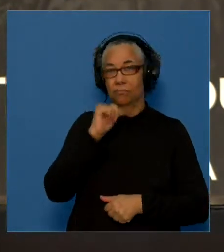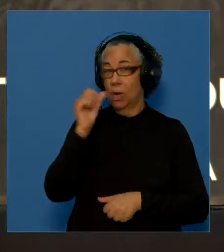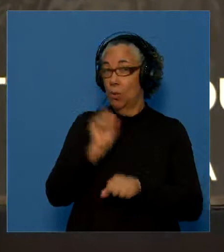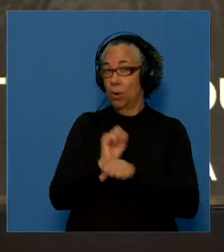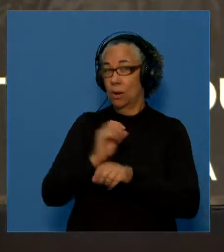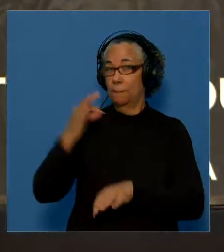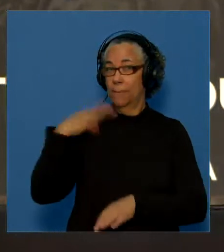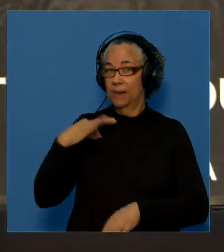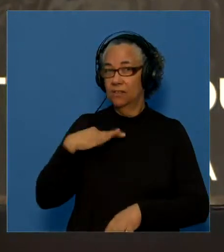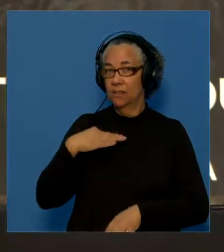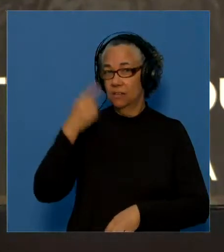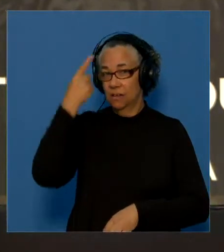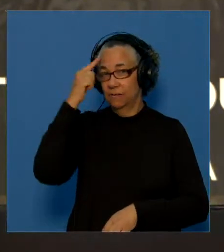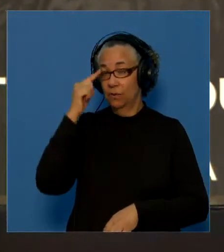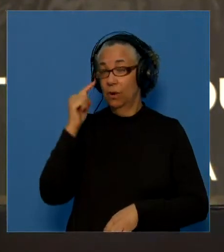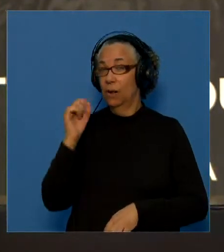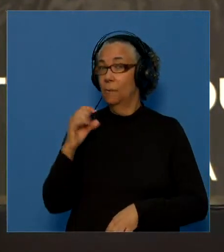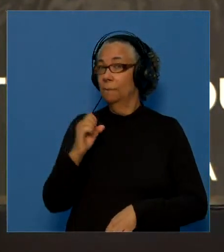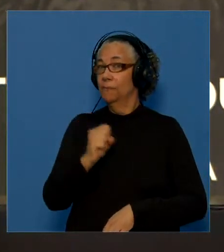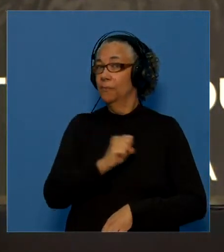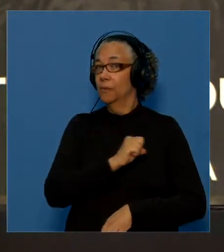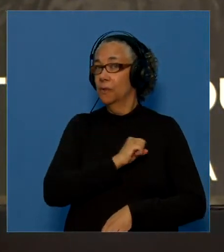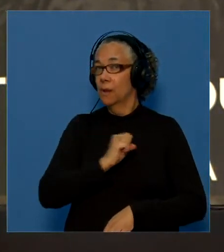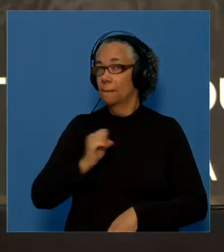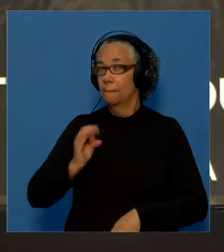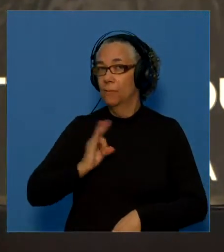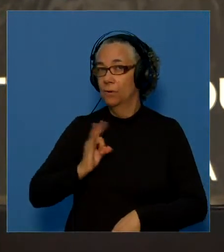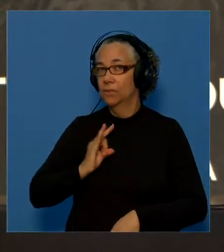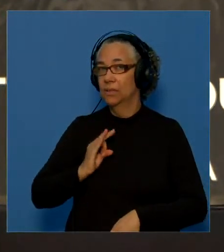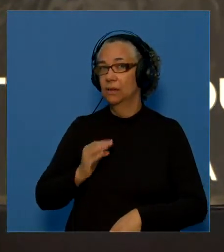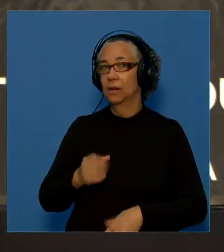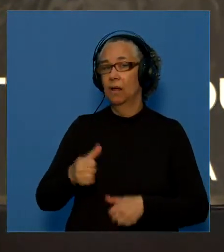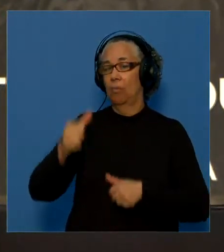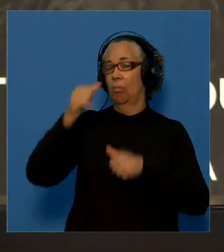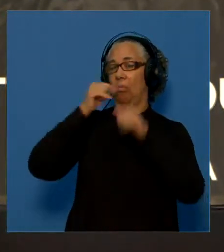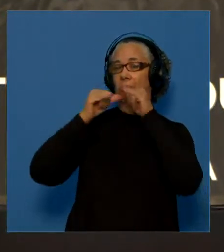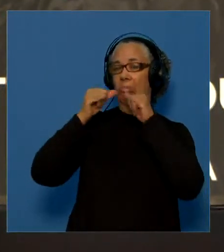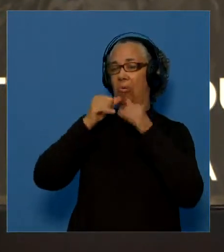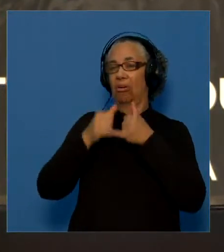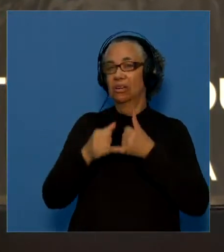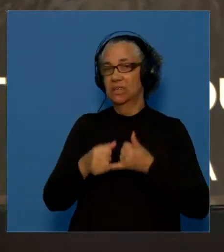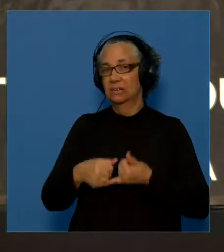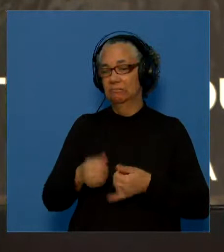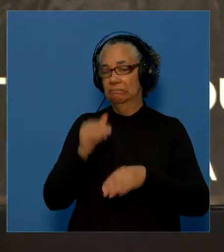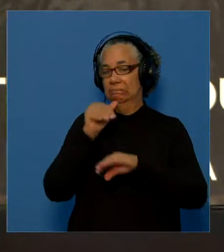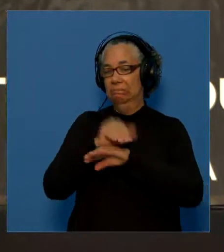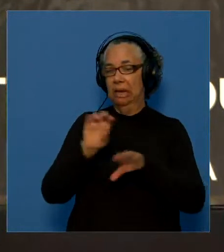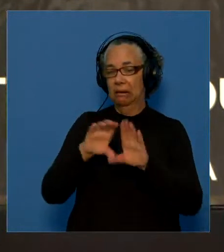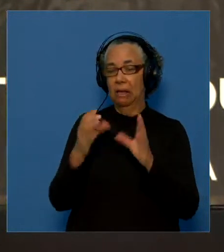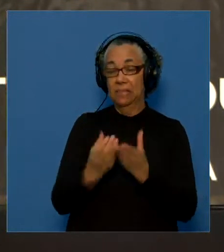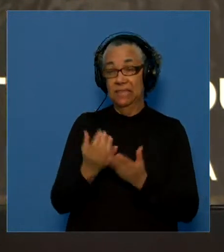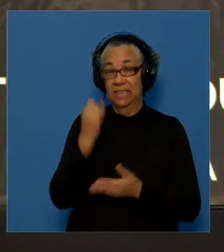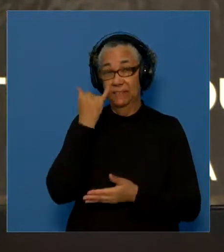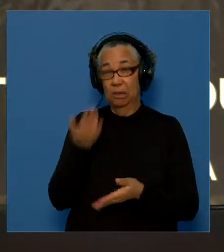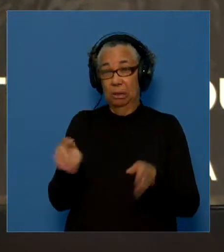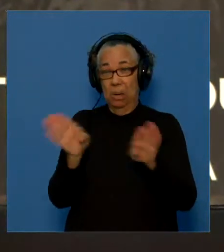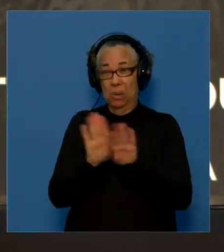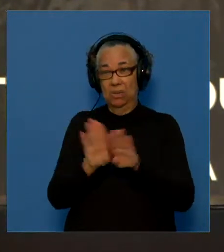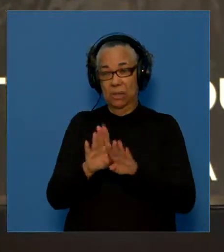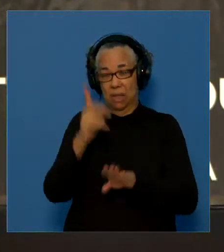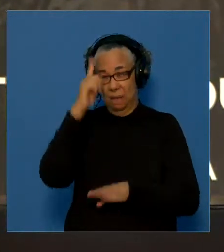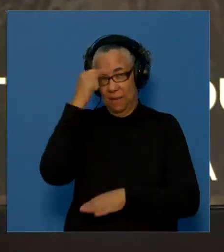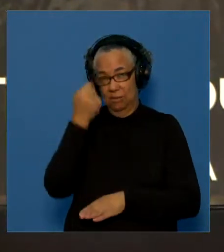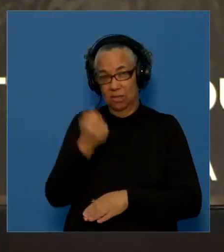for verified employees of bars, nightclubs, and members clubs who have had to close due to the current